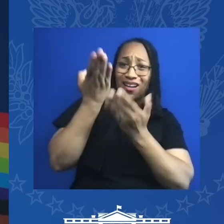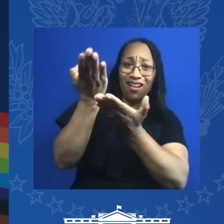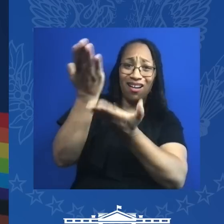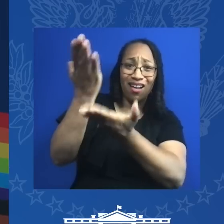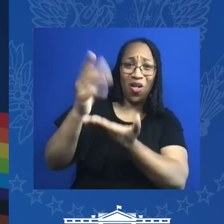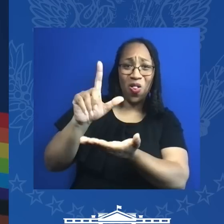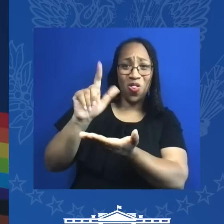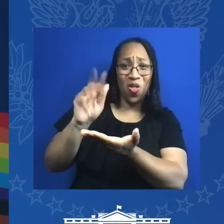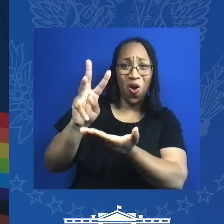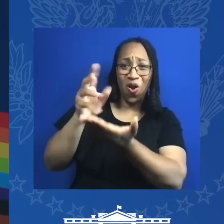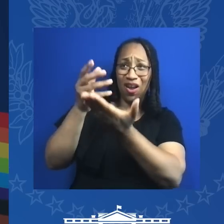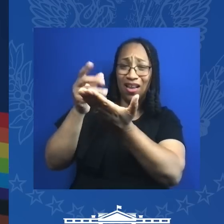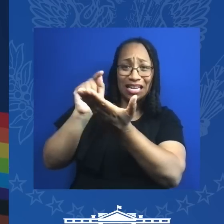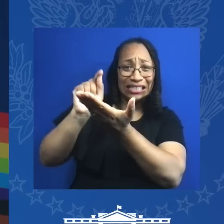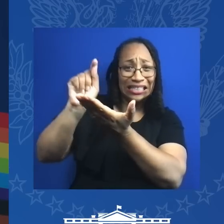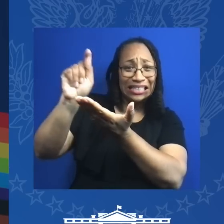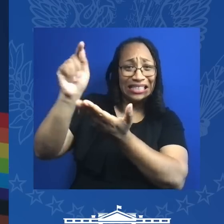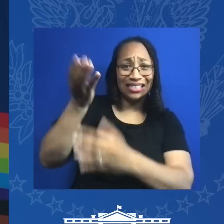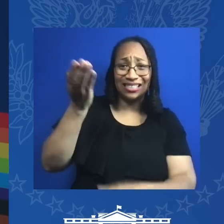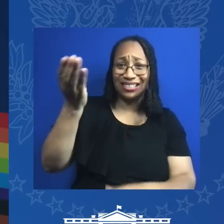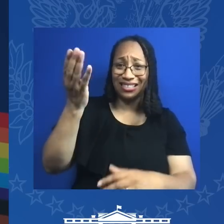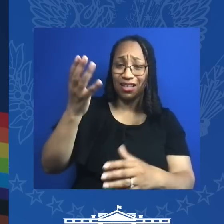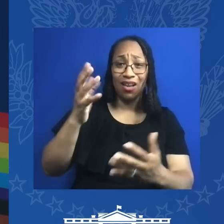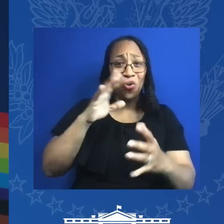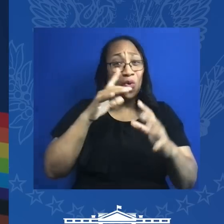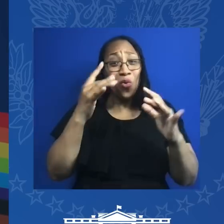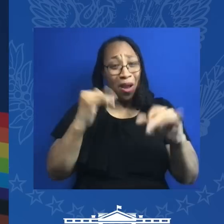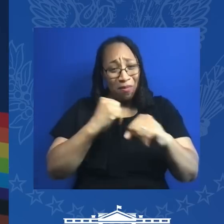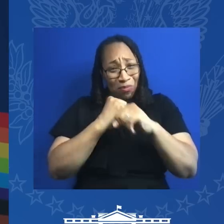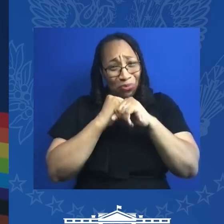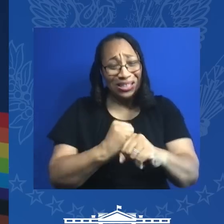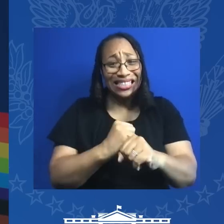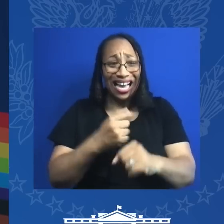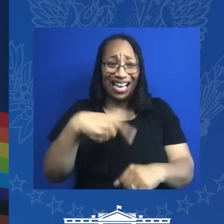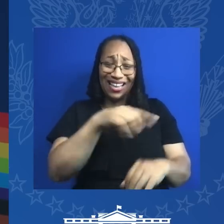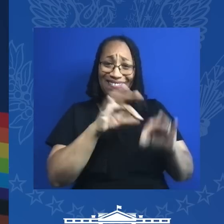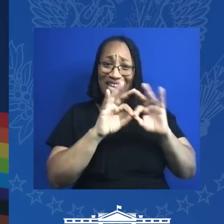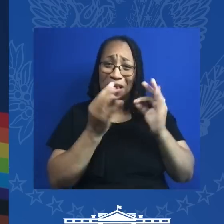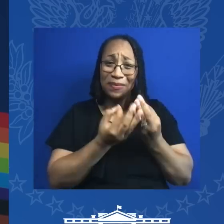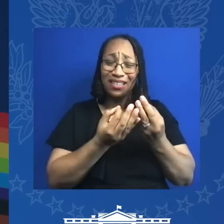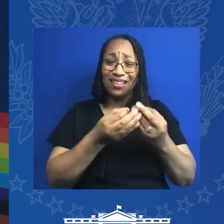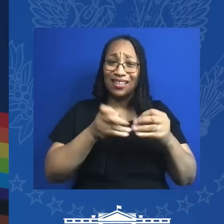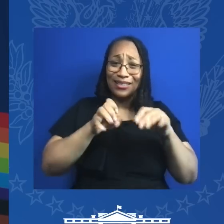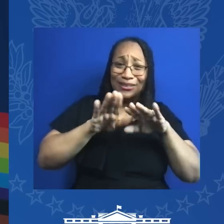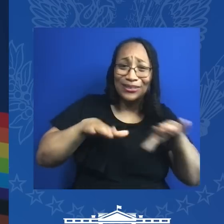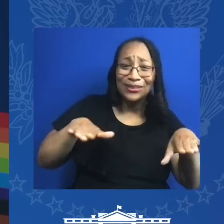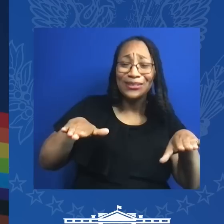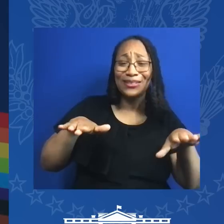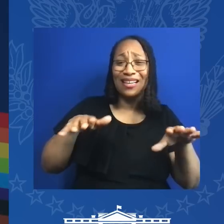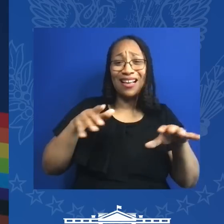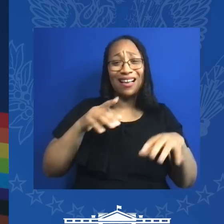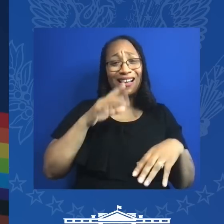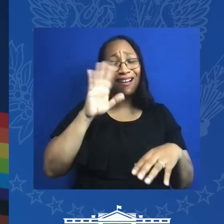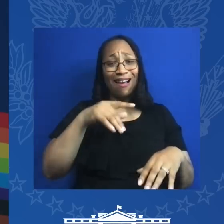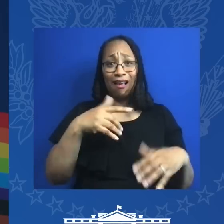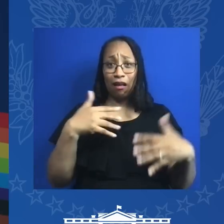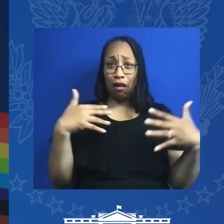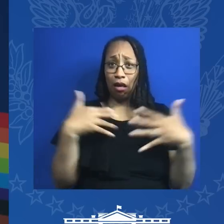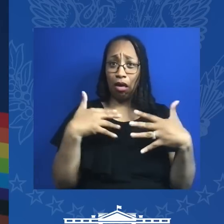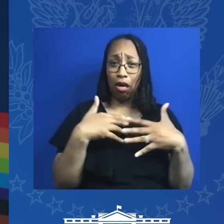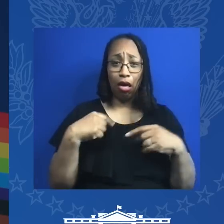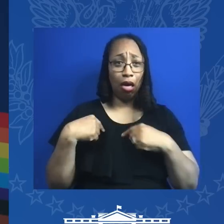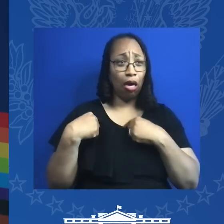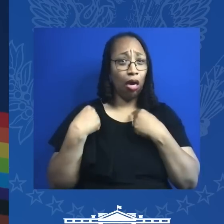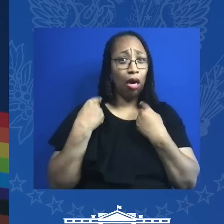families, and criminalizing doctors and nurses. These bills and laws attack the most basic values and freedoms we